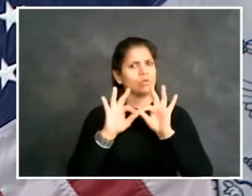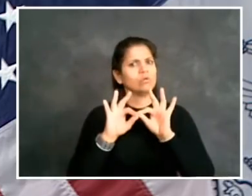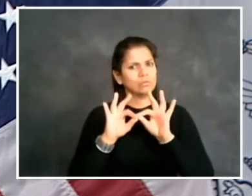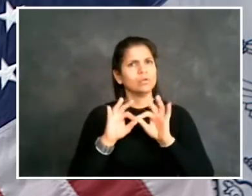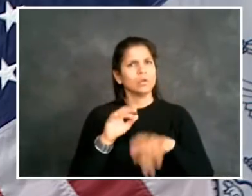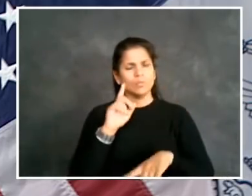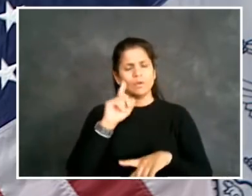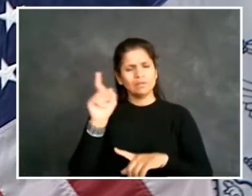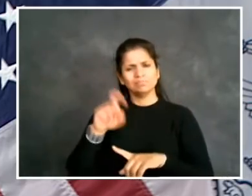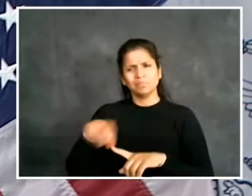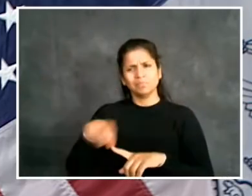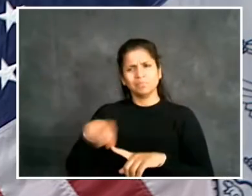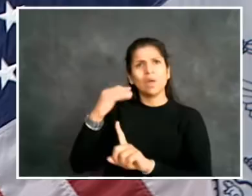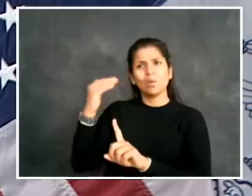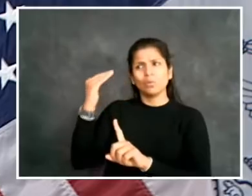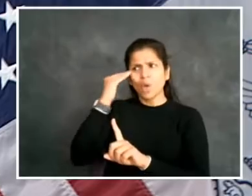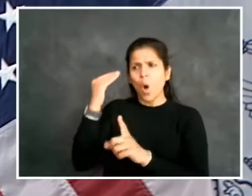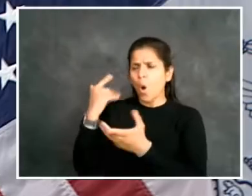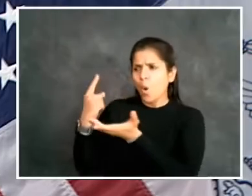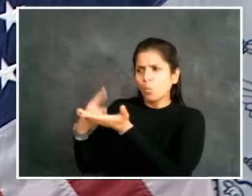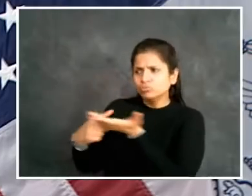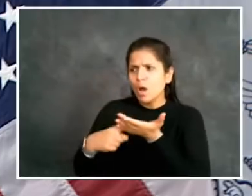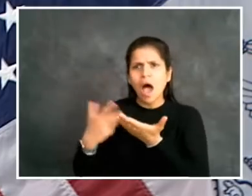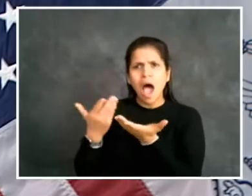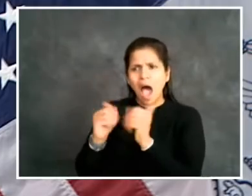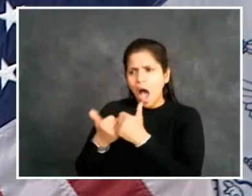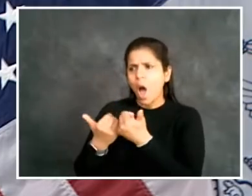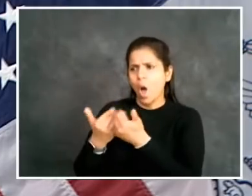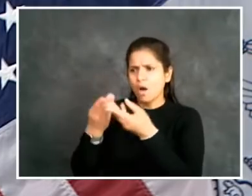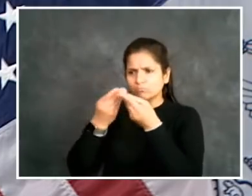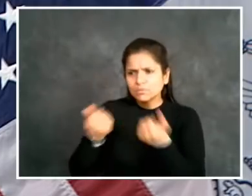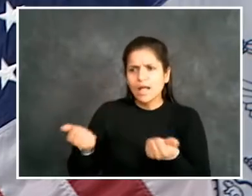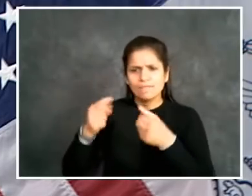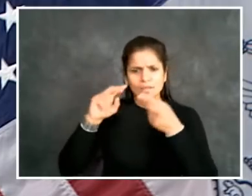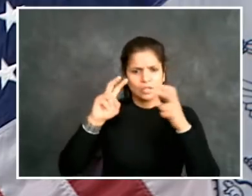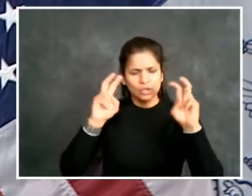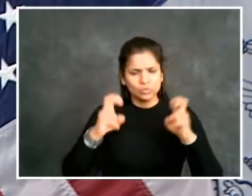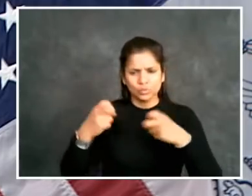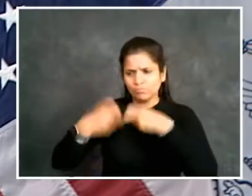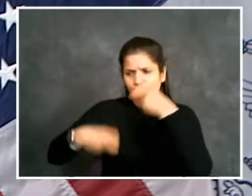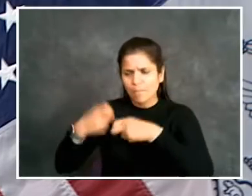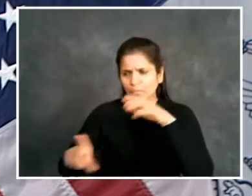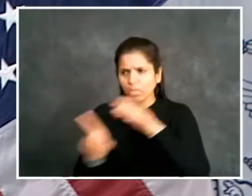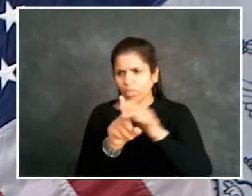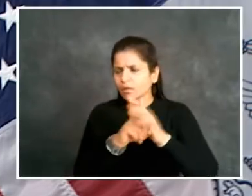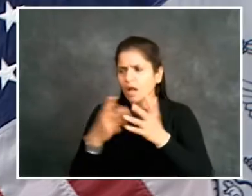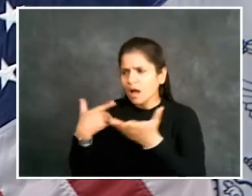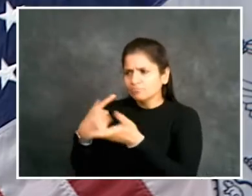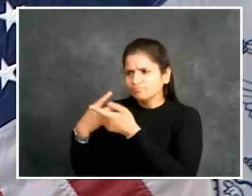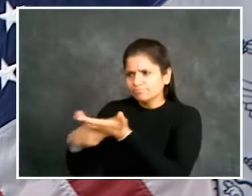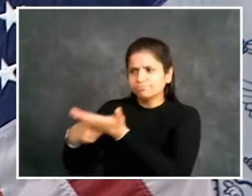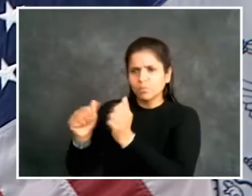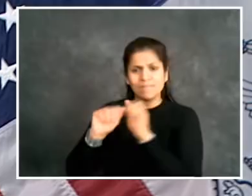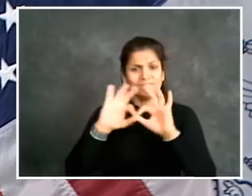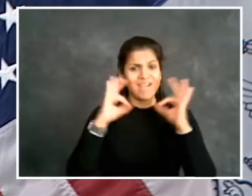create something like that, get everyone communicating and working together. Henry from Bloomberg is up next.